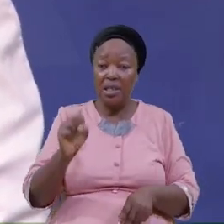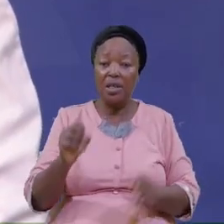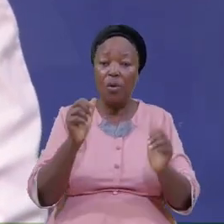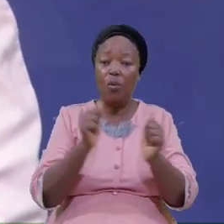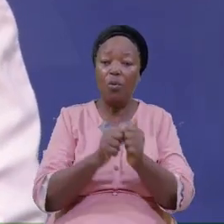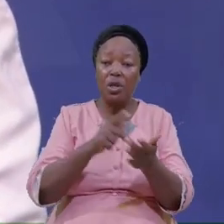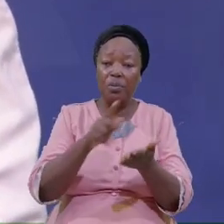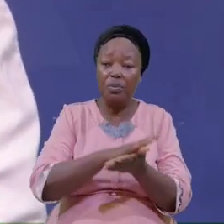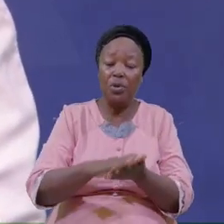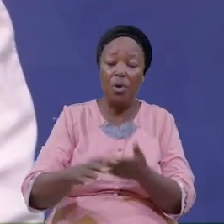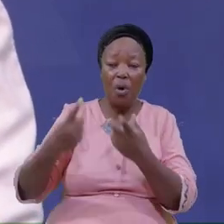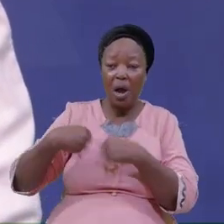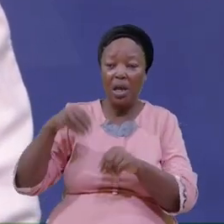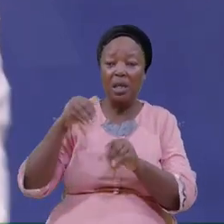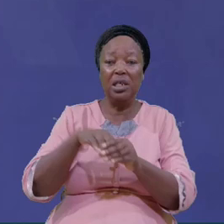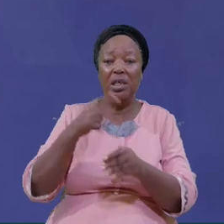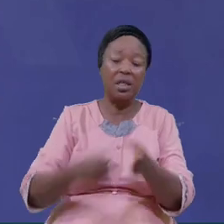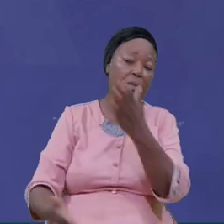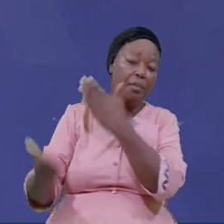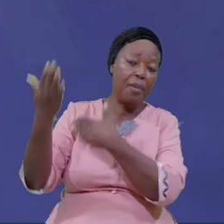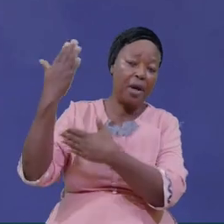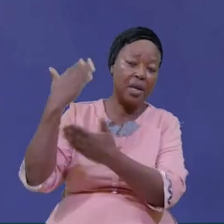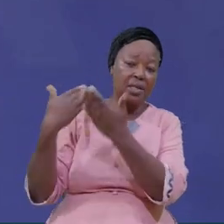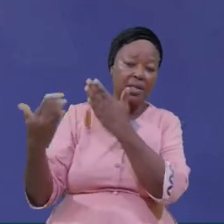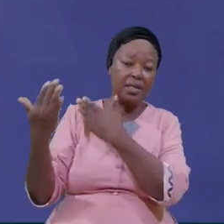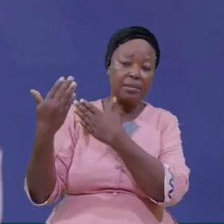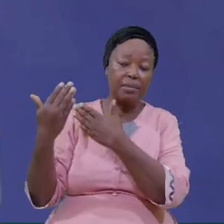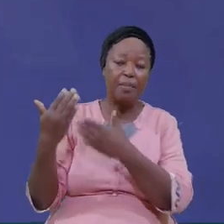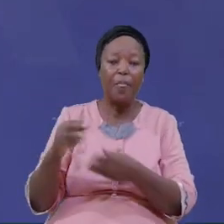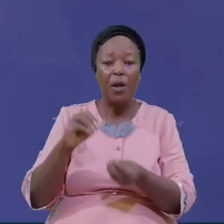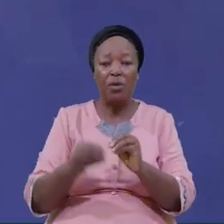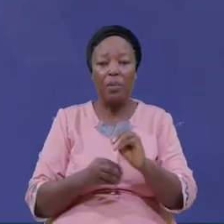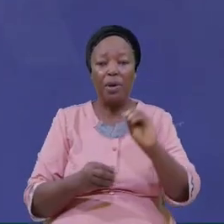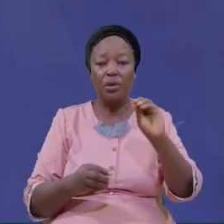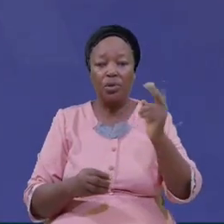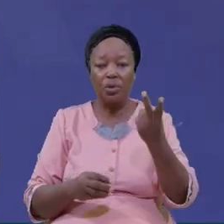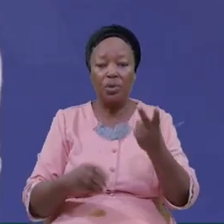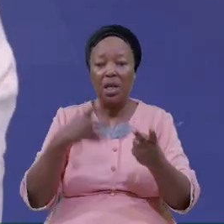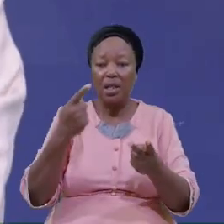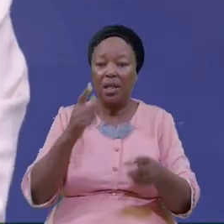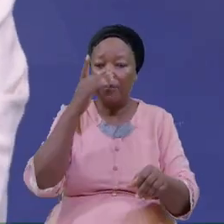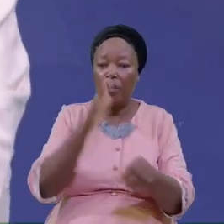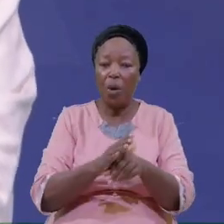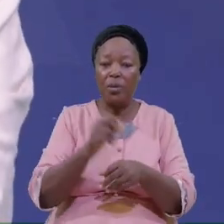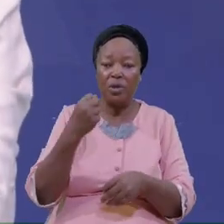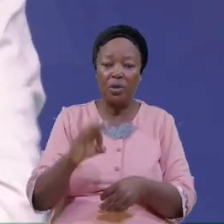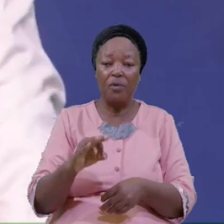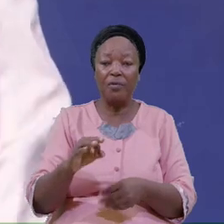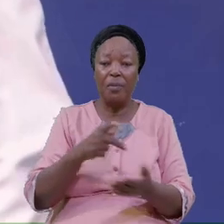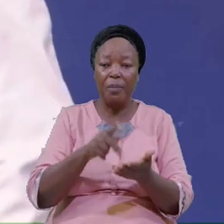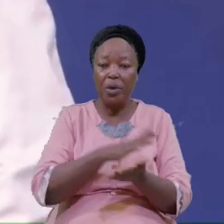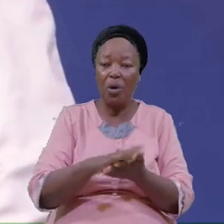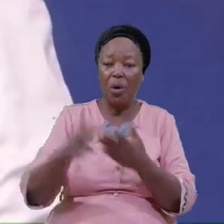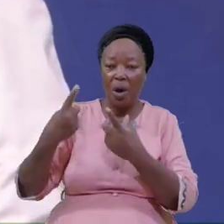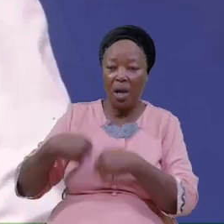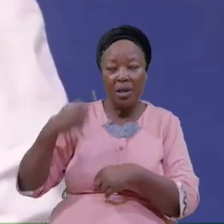Les personnes avec le cœur pur dans le passé. Number Premier two, élément. The promise of pure heart for his